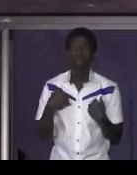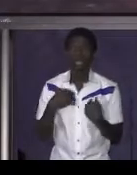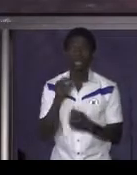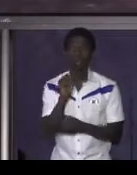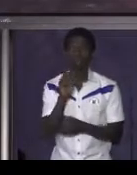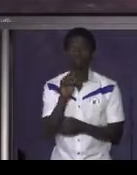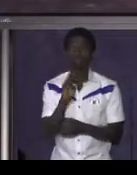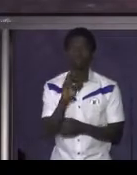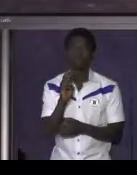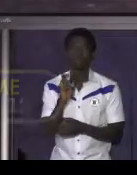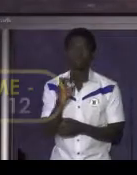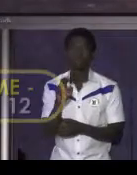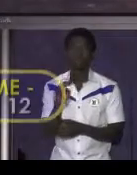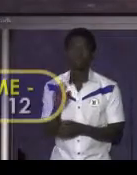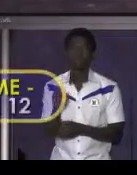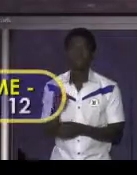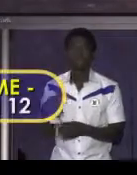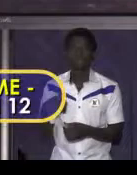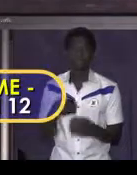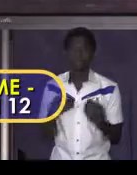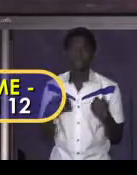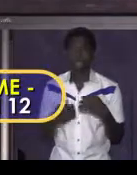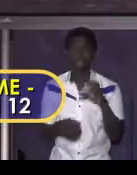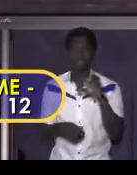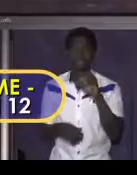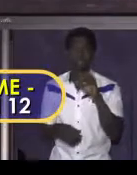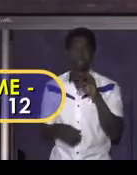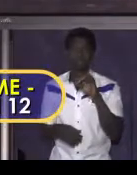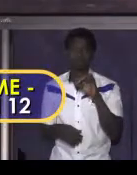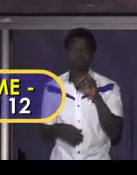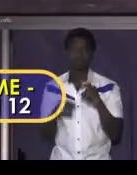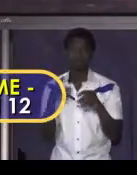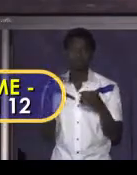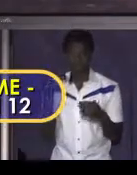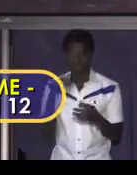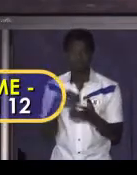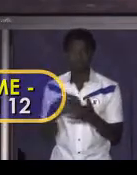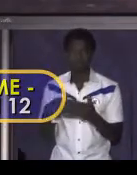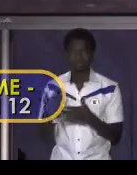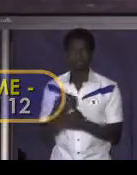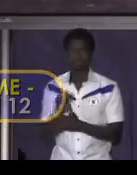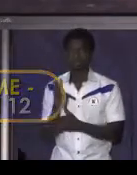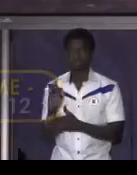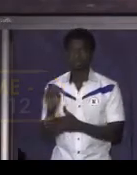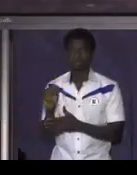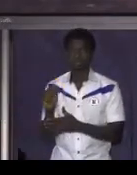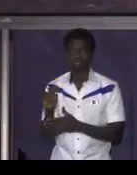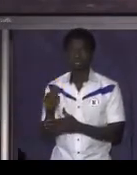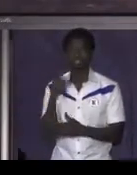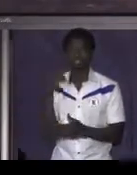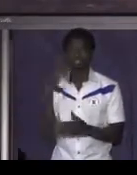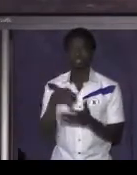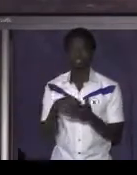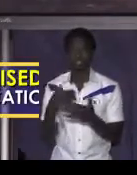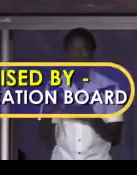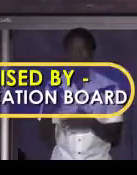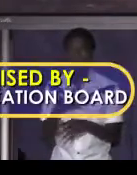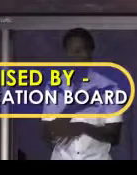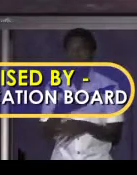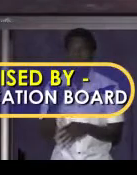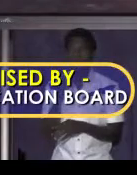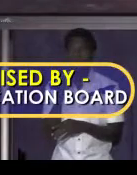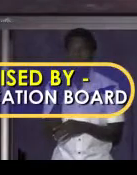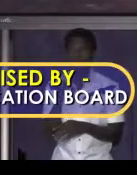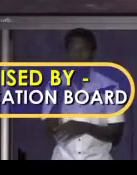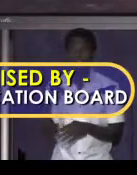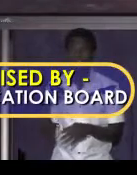submarine, we have canoes. Some of you have seen that before. Boats, some of you have seen it also. Likewise, ferry. They